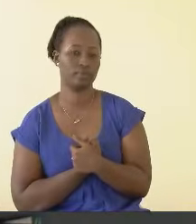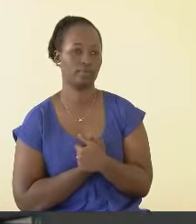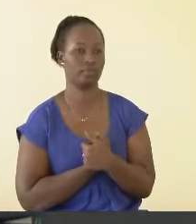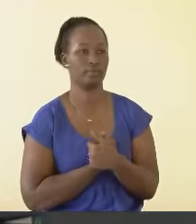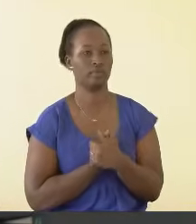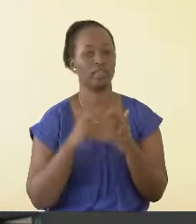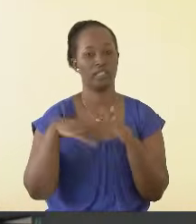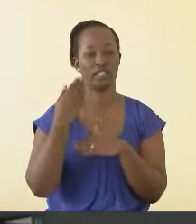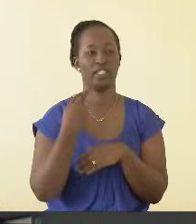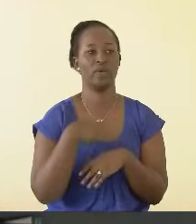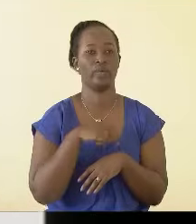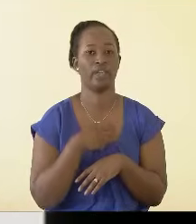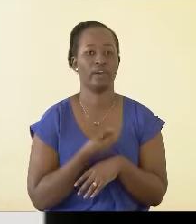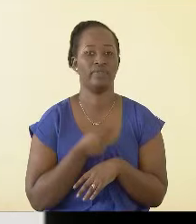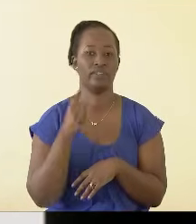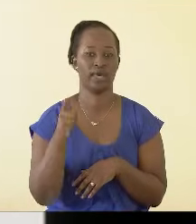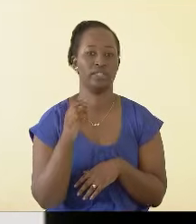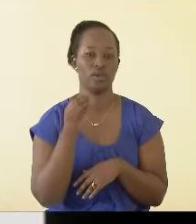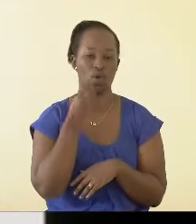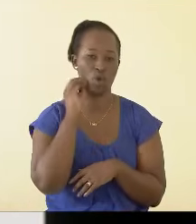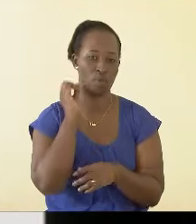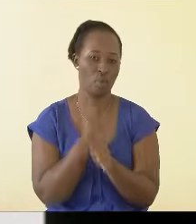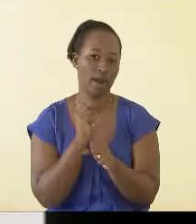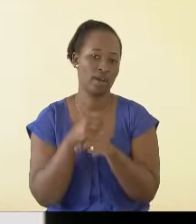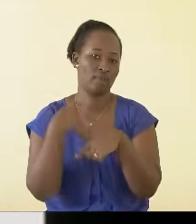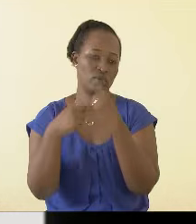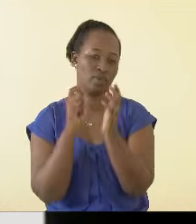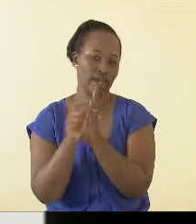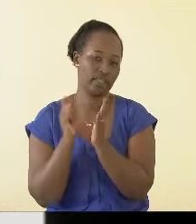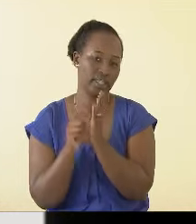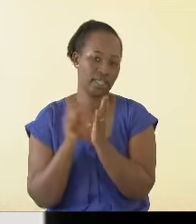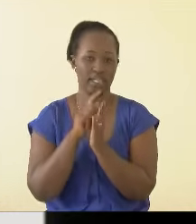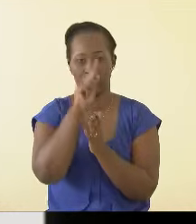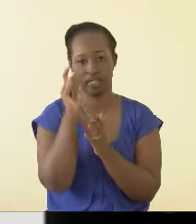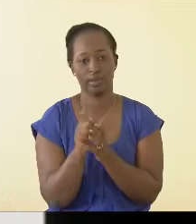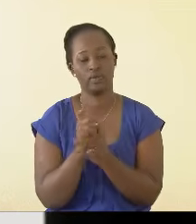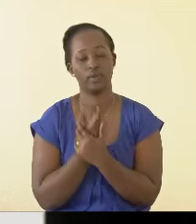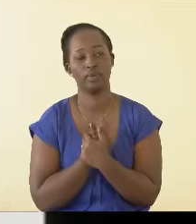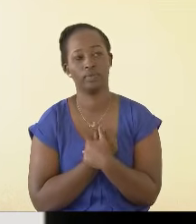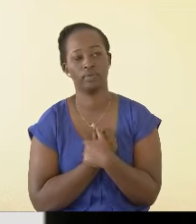Then we have that one. We can continue as we finish up our question.